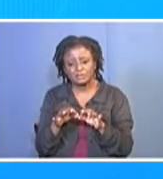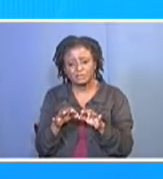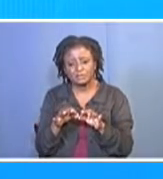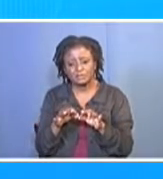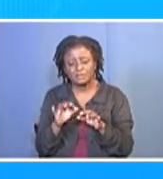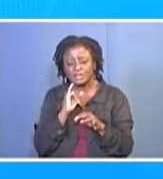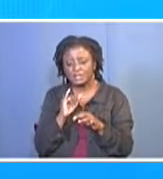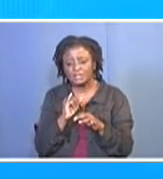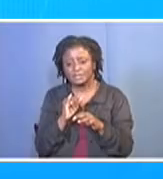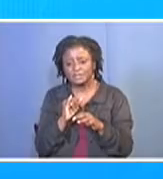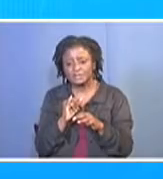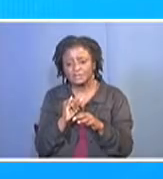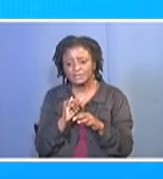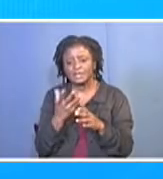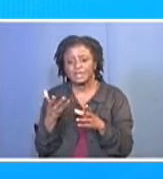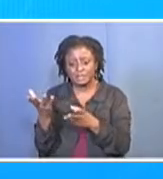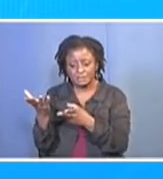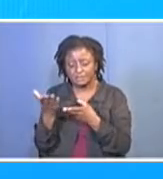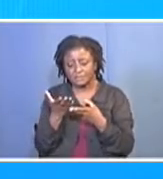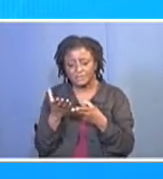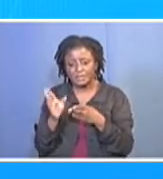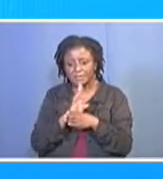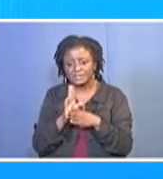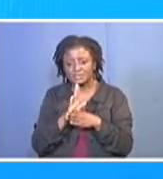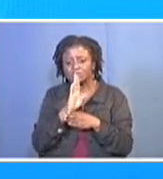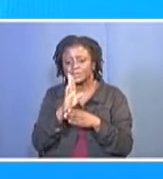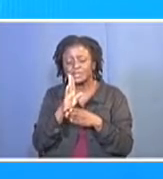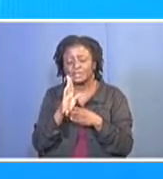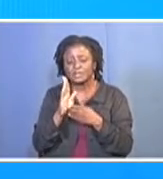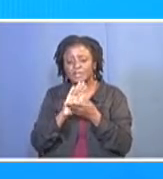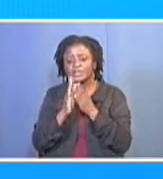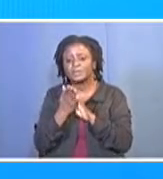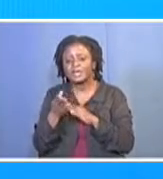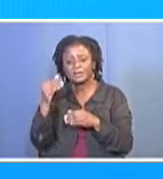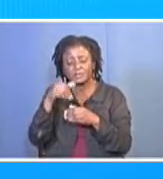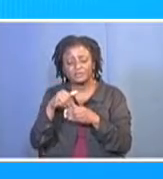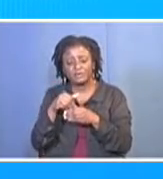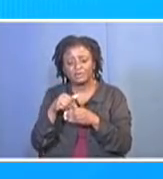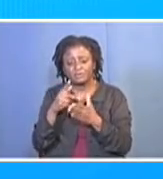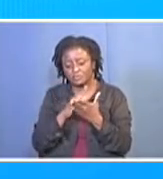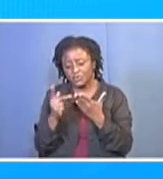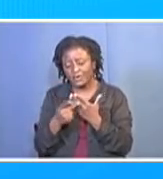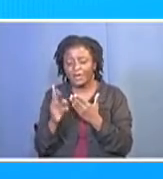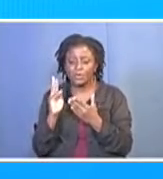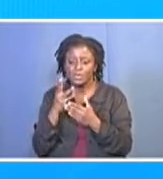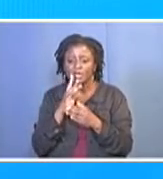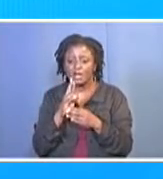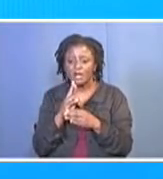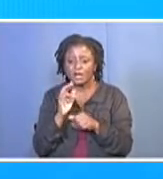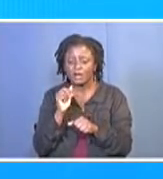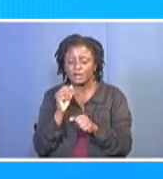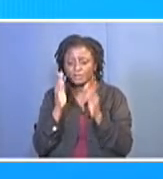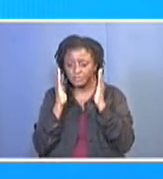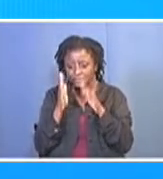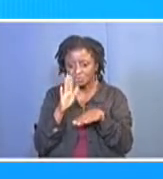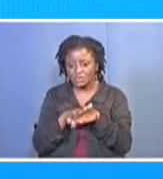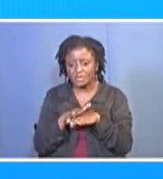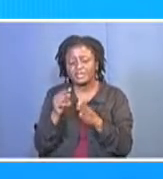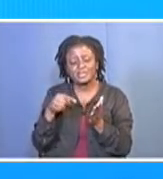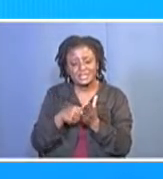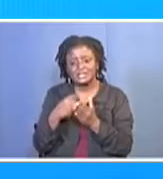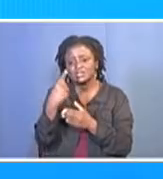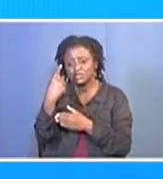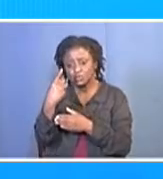become enrolled. And that's an initiative that we are pushing this quarter.